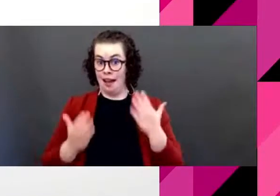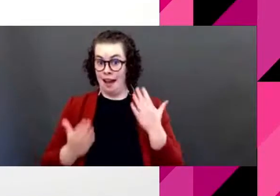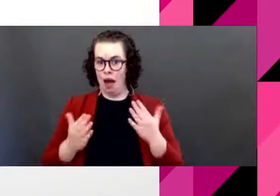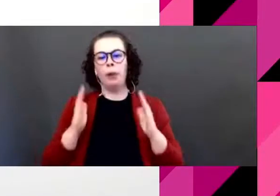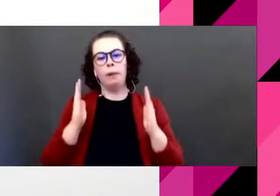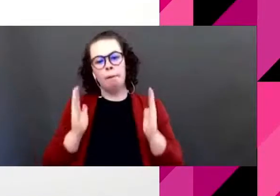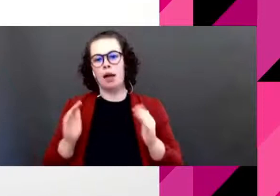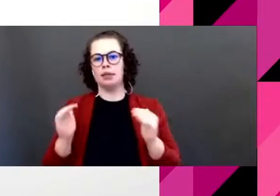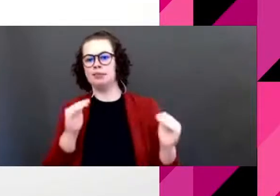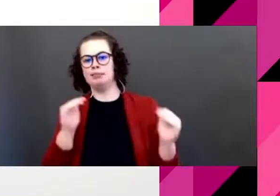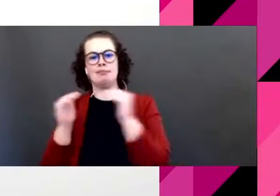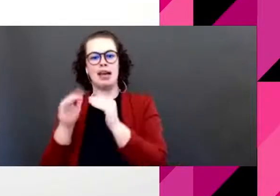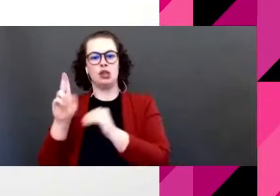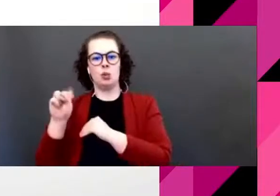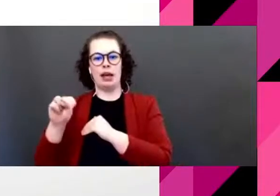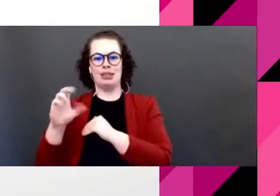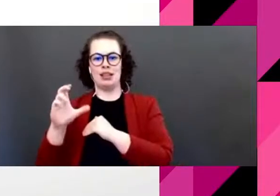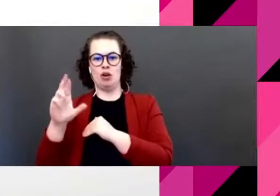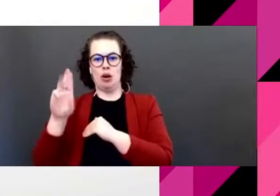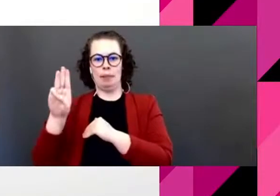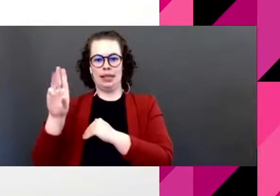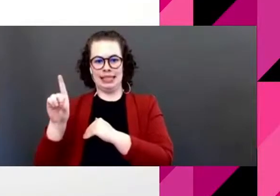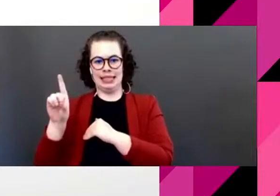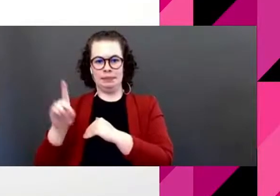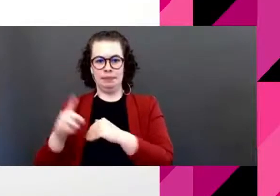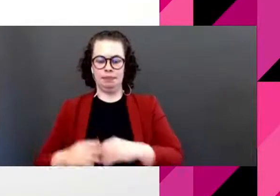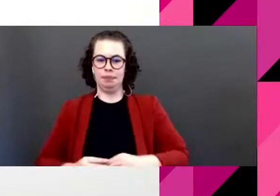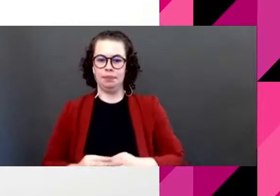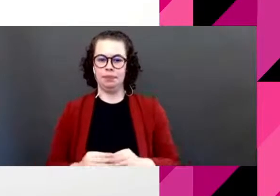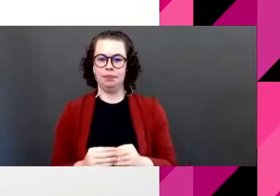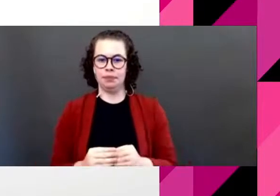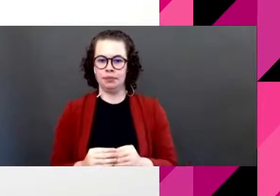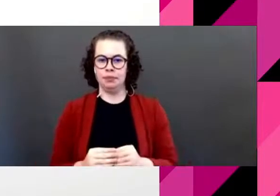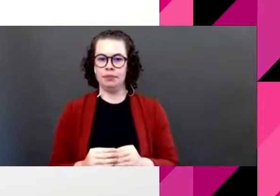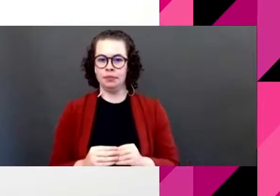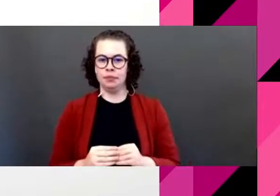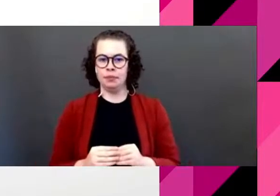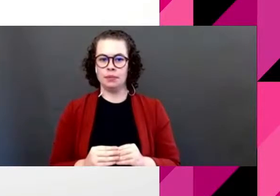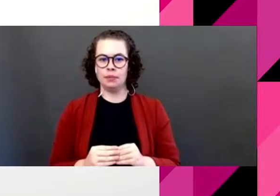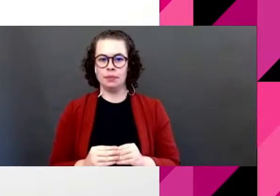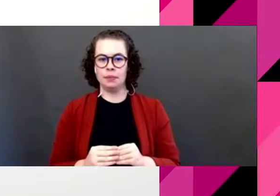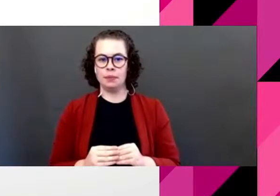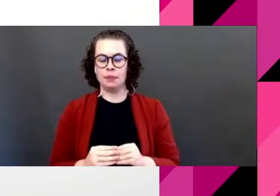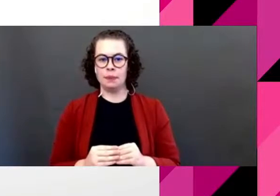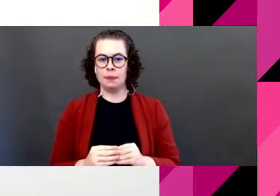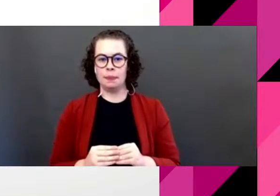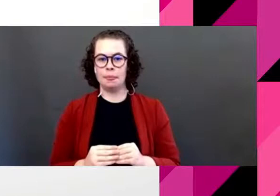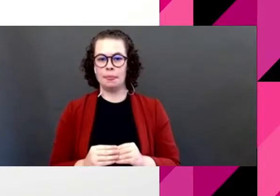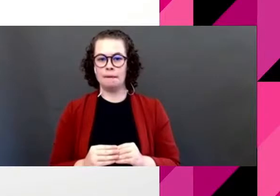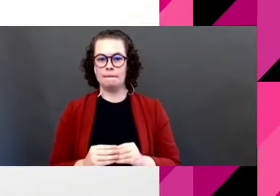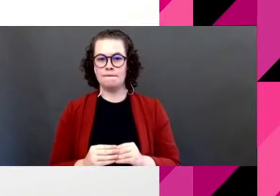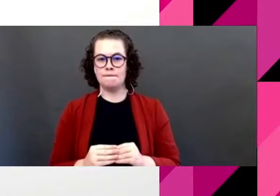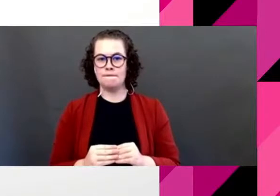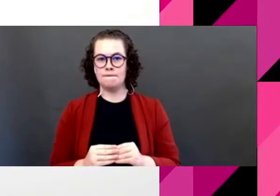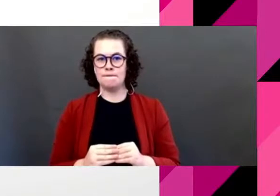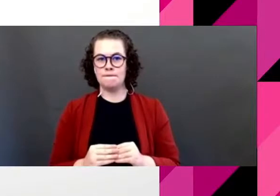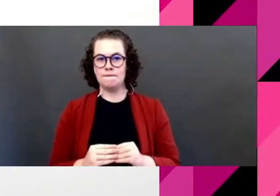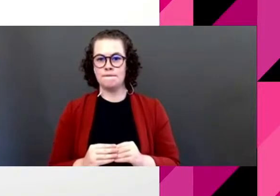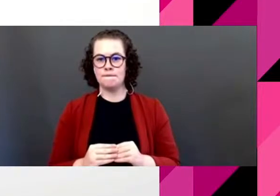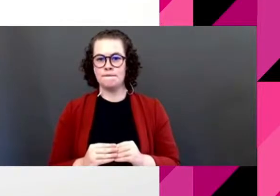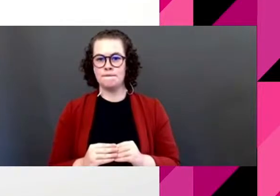so respecting that those intermediaries are going to respect the autonomy of persons with disabilities, their independence, and their will and